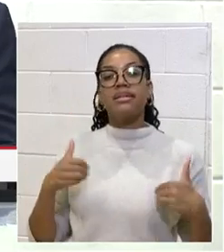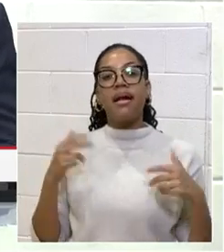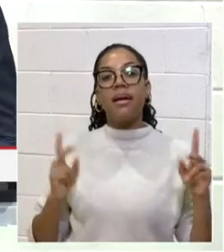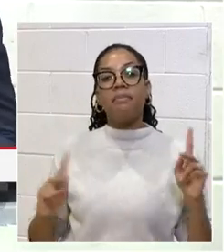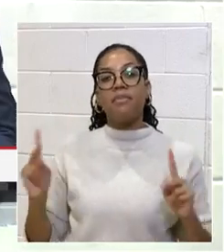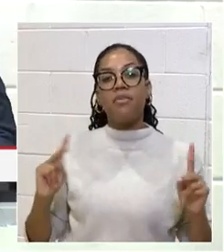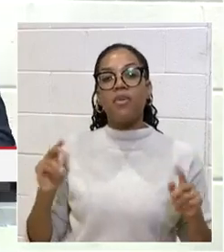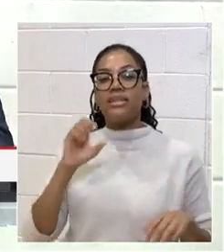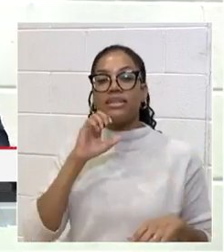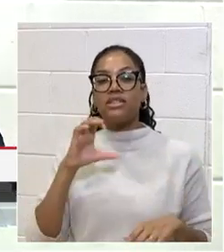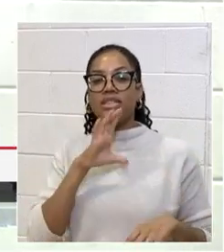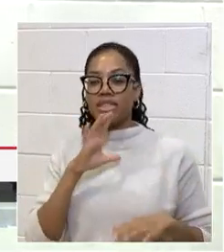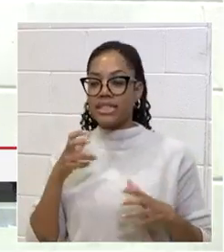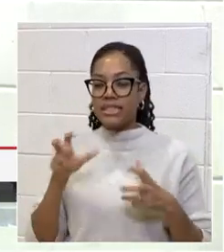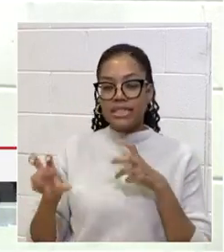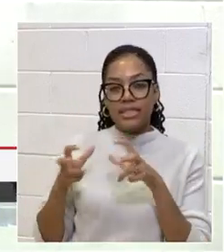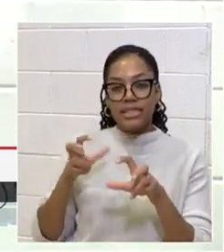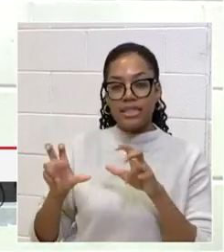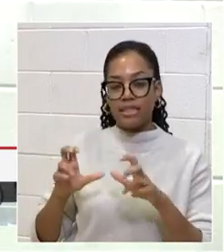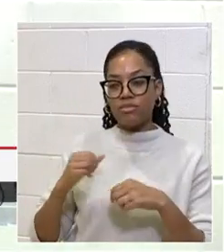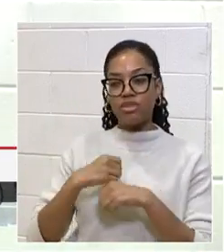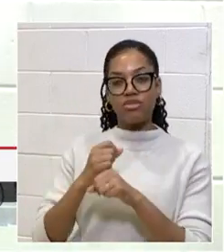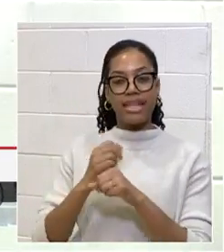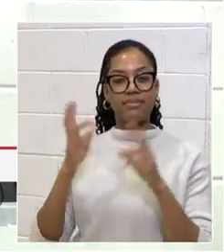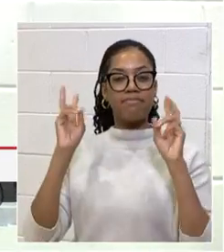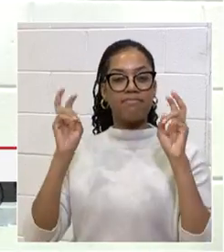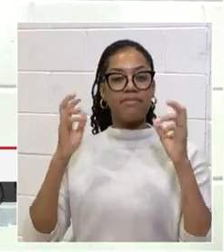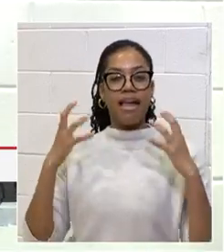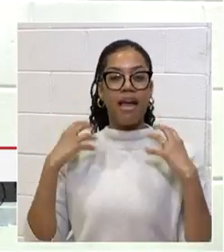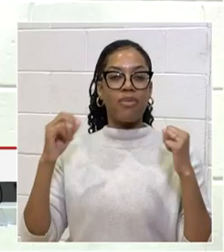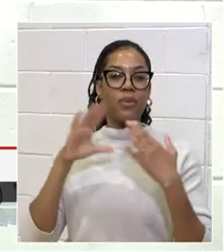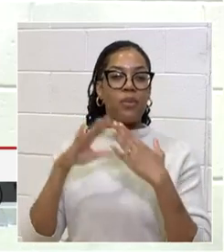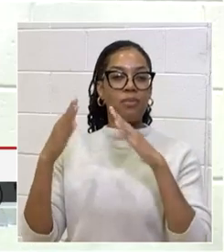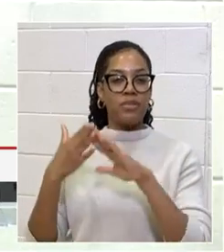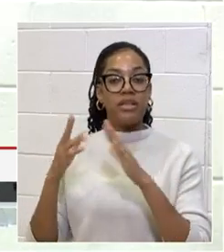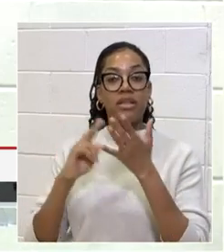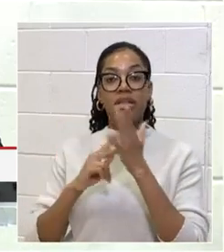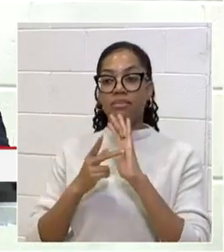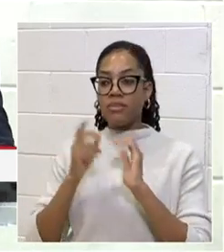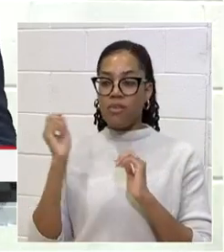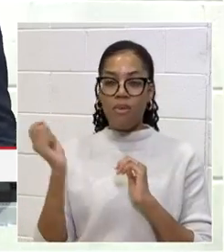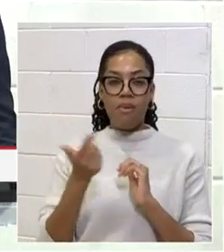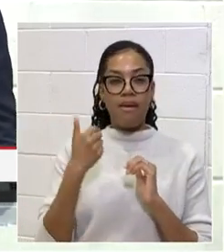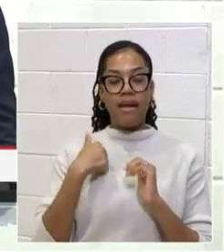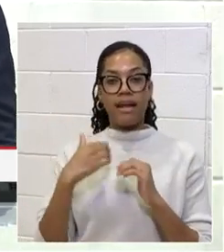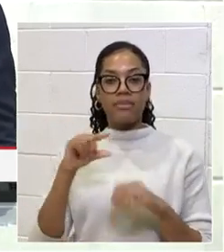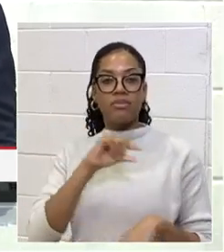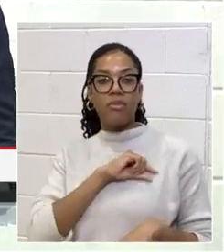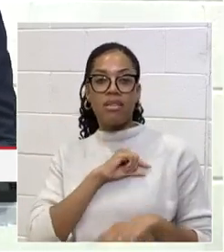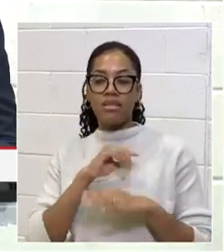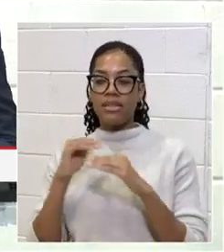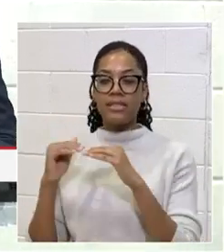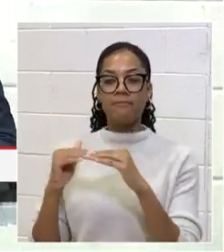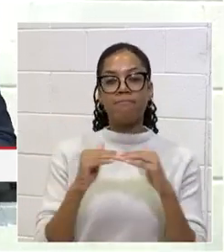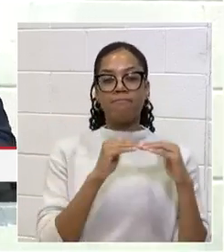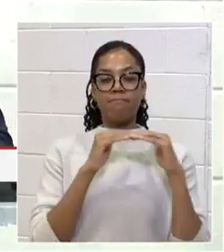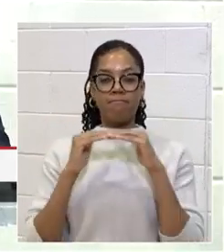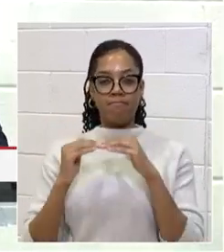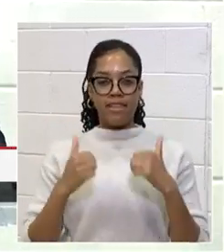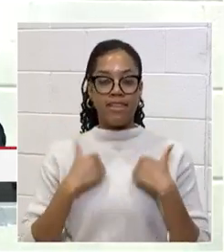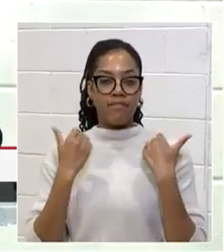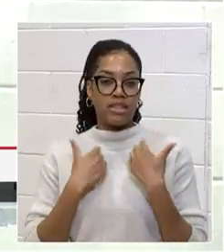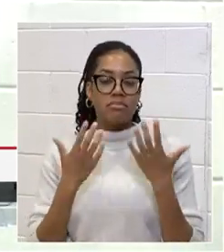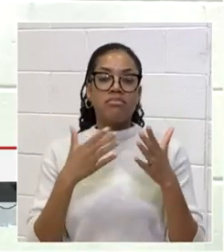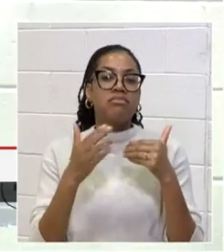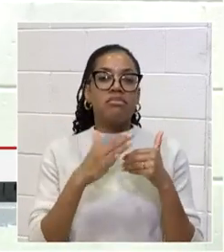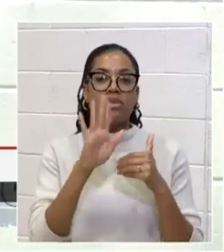what I call healthy communities where we all have a shared quality of living, regardless of your background. So I will leave you with